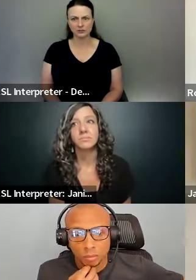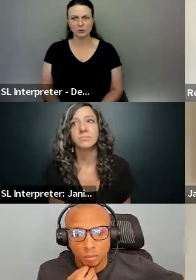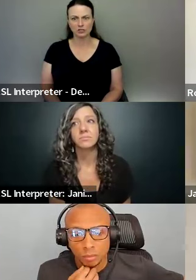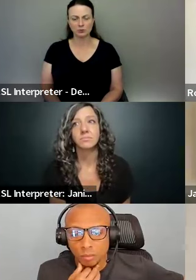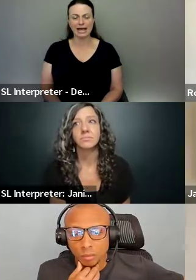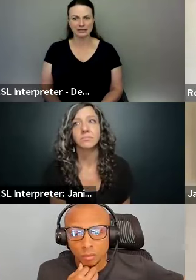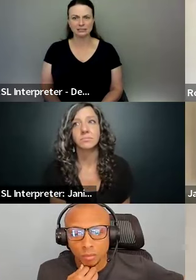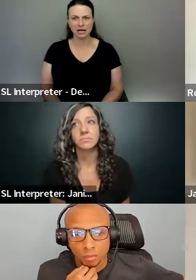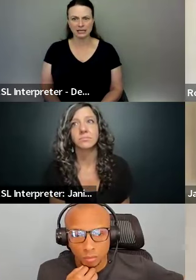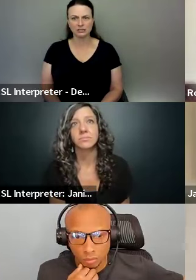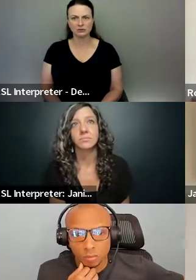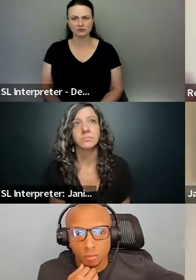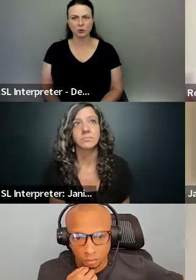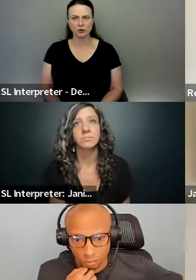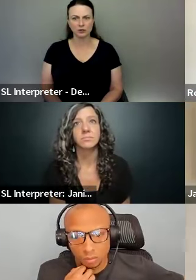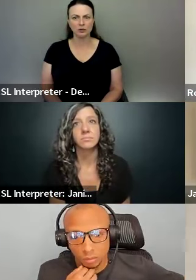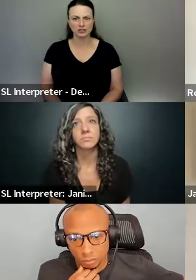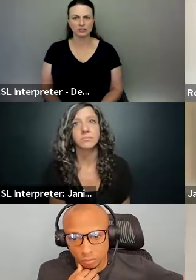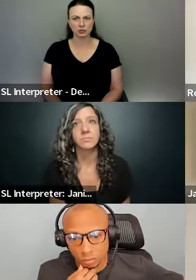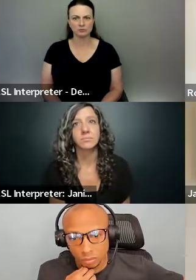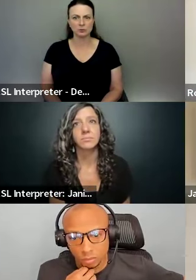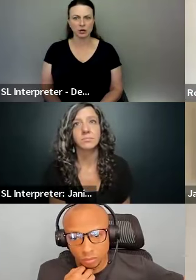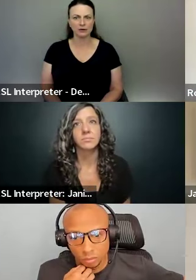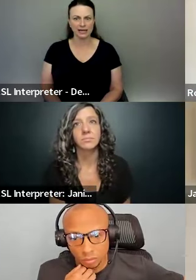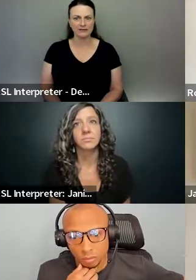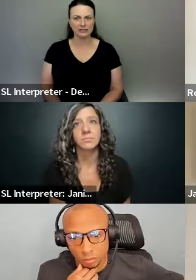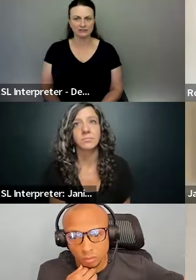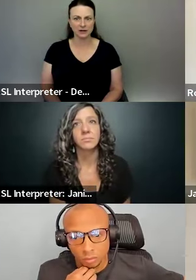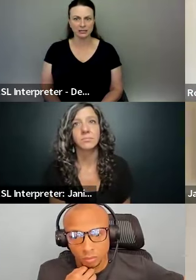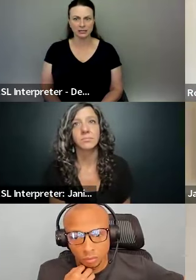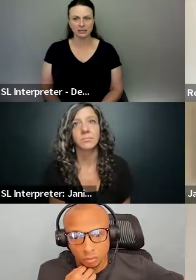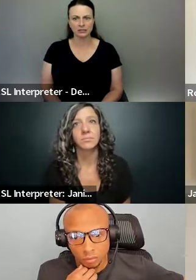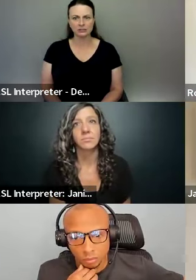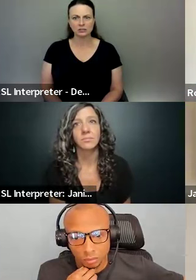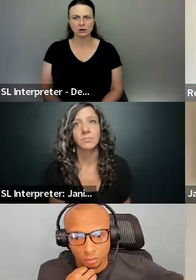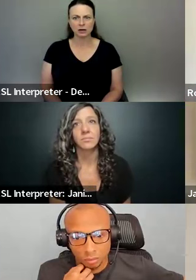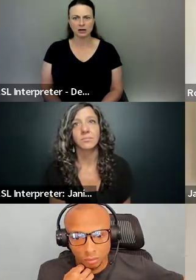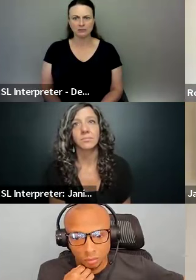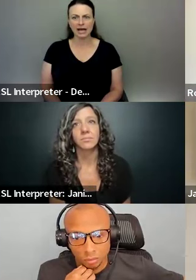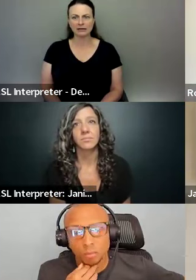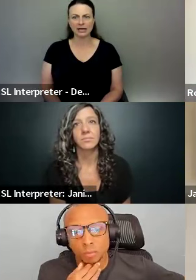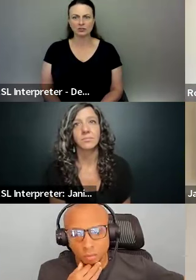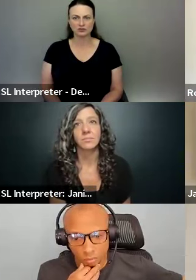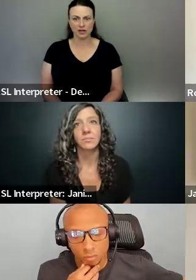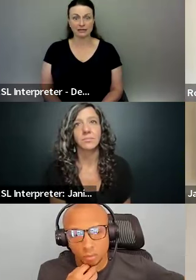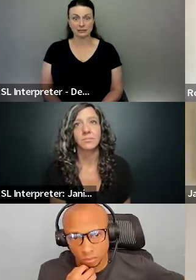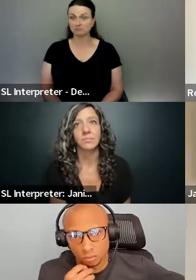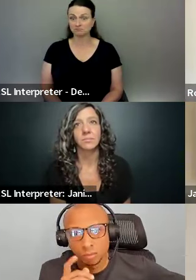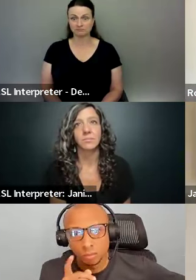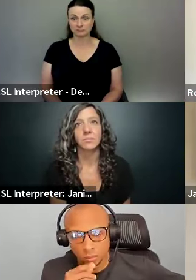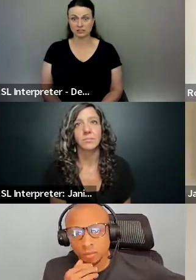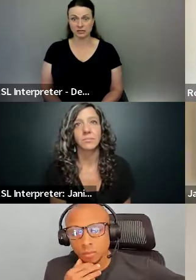stuff. So we just want to add signs for the glossary terms that we already have identified. So add language for